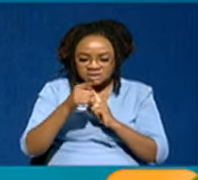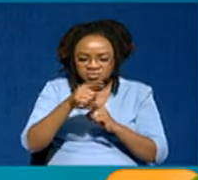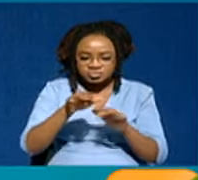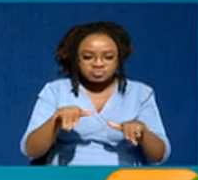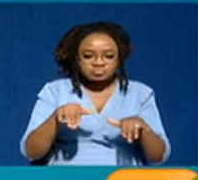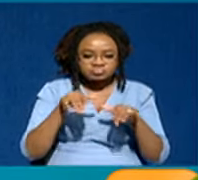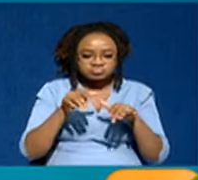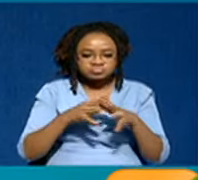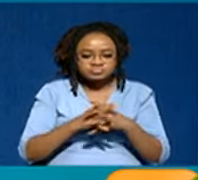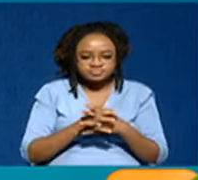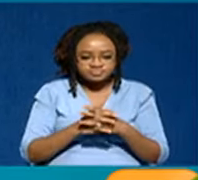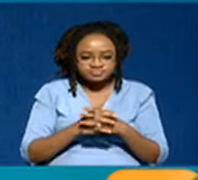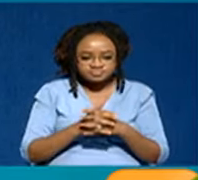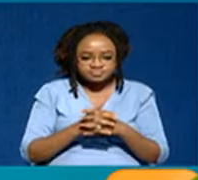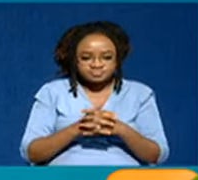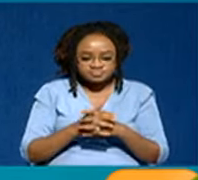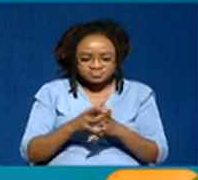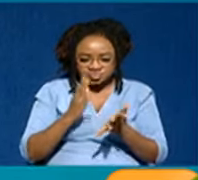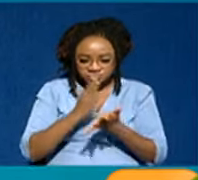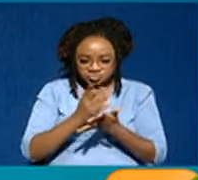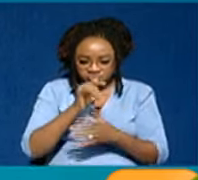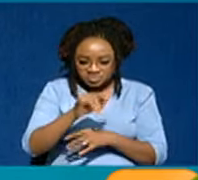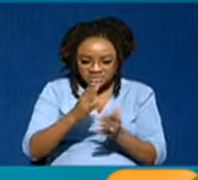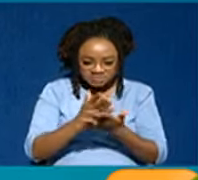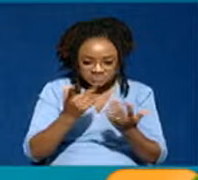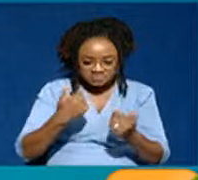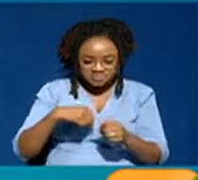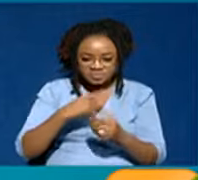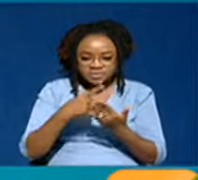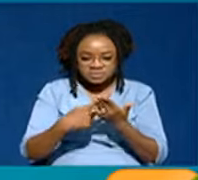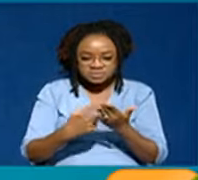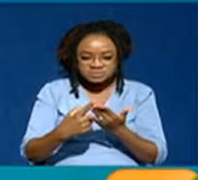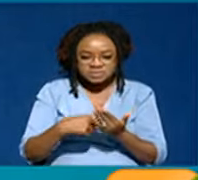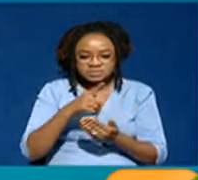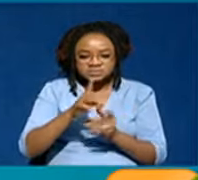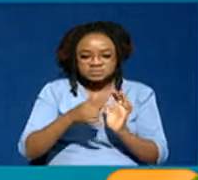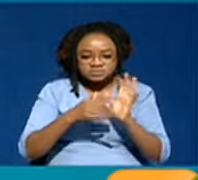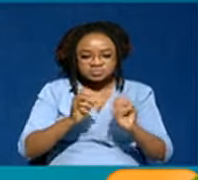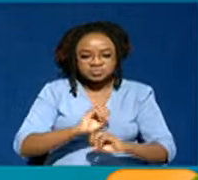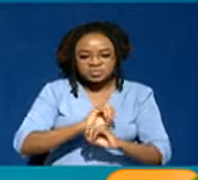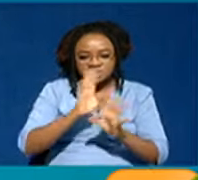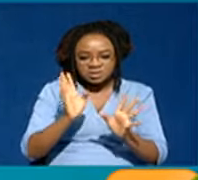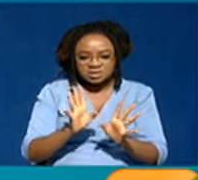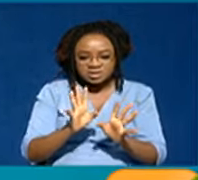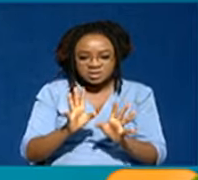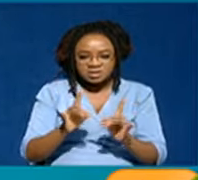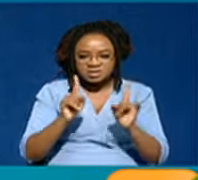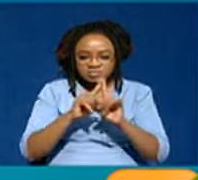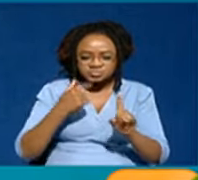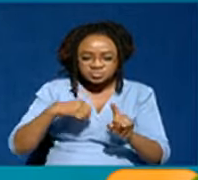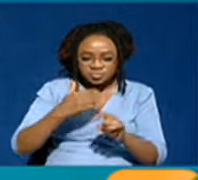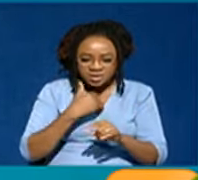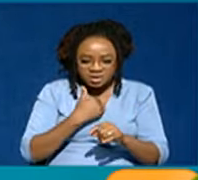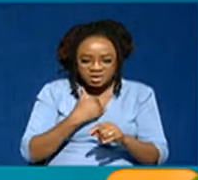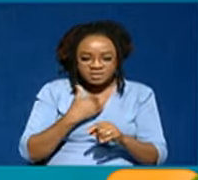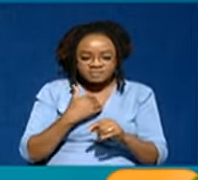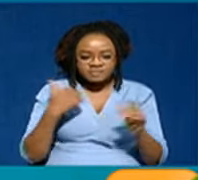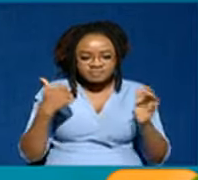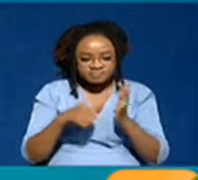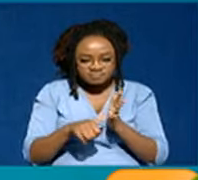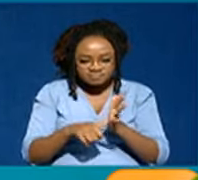postgraduate training. That is something that we'll be discussing every year. We've had demonstrations about it. We have postgraduate